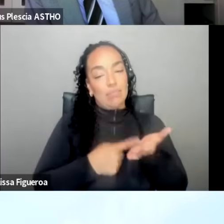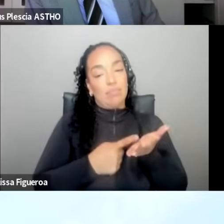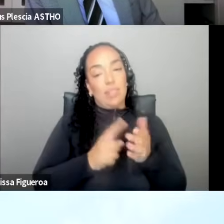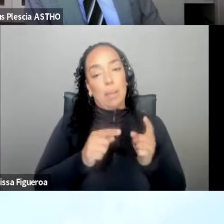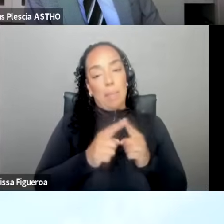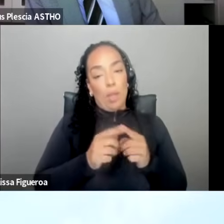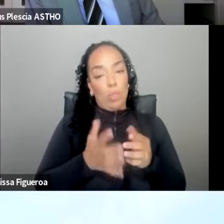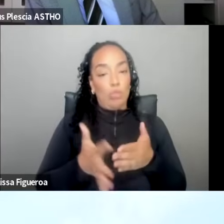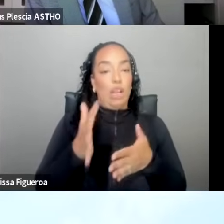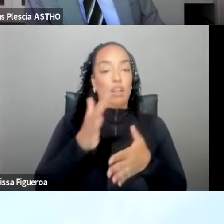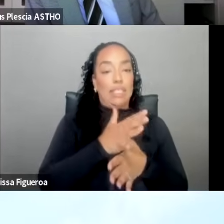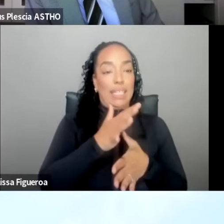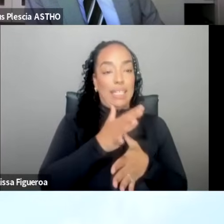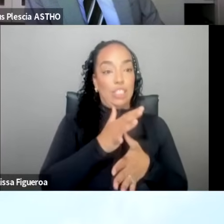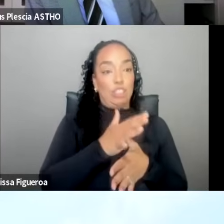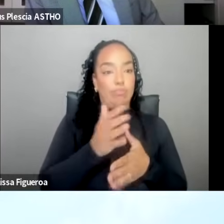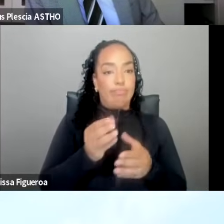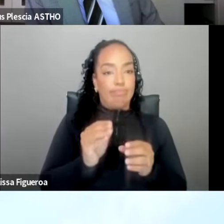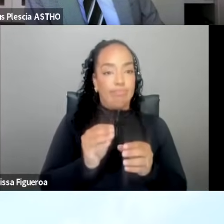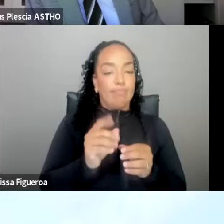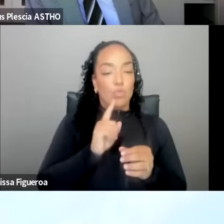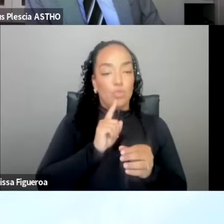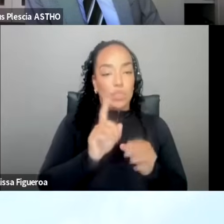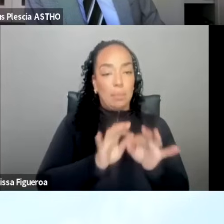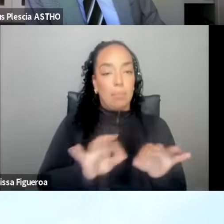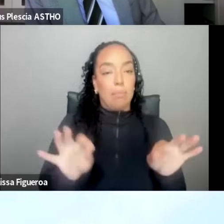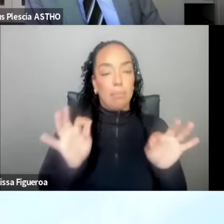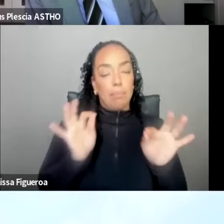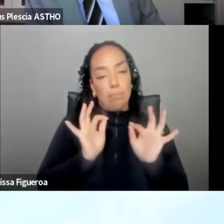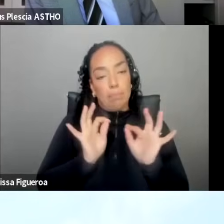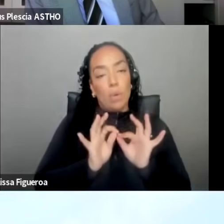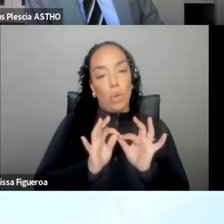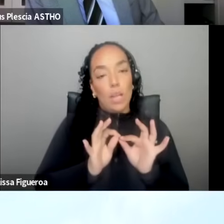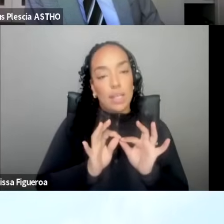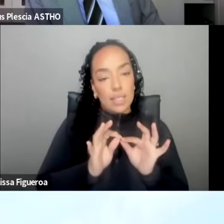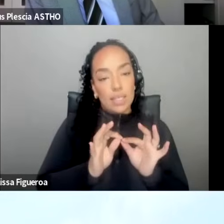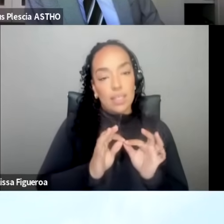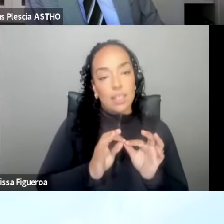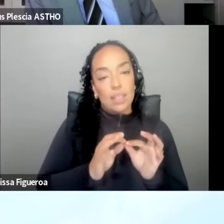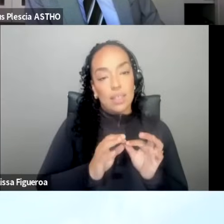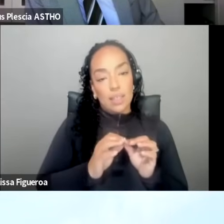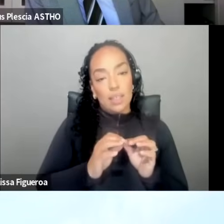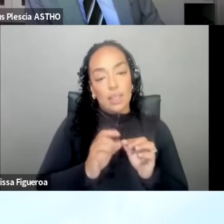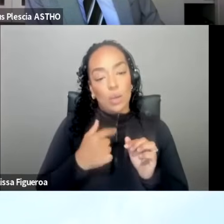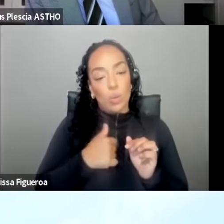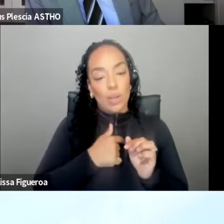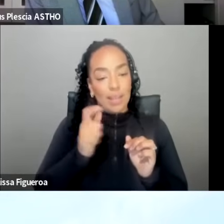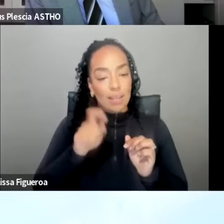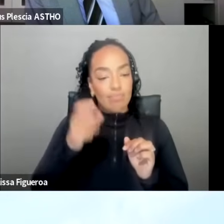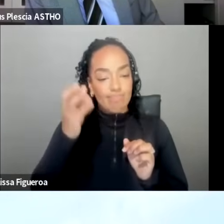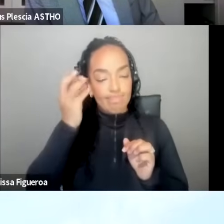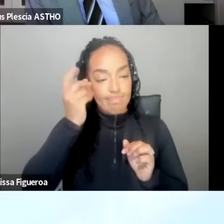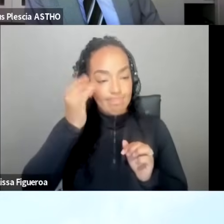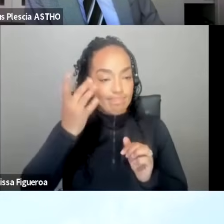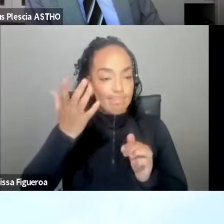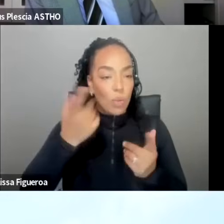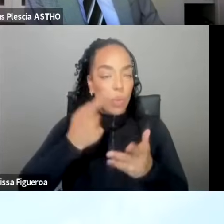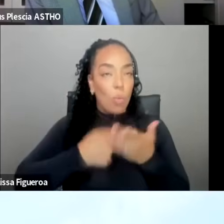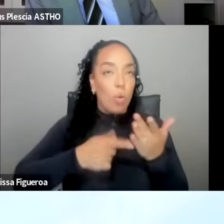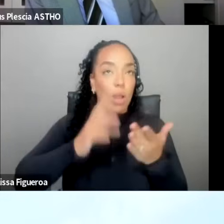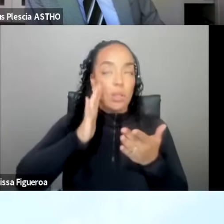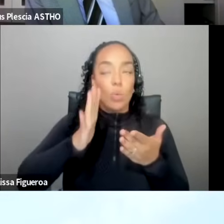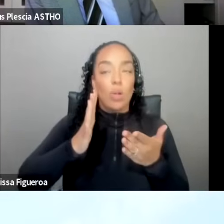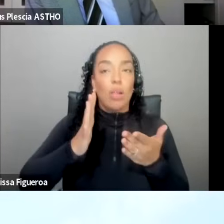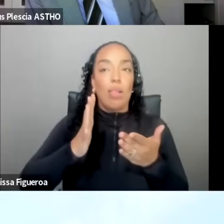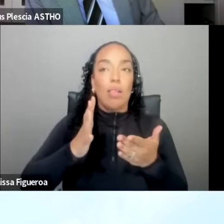think that's a really important point, when we think about what would kind of push us into this